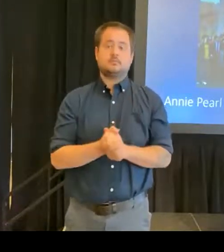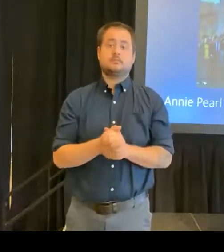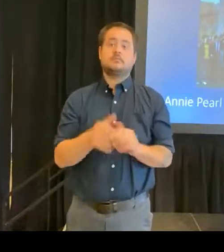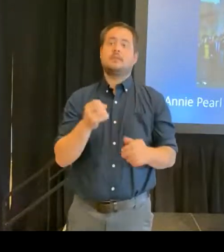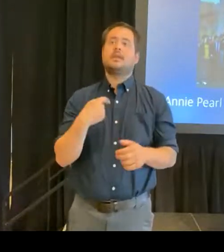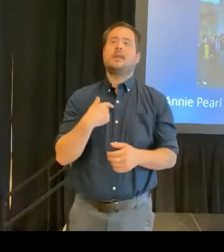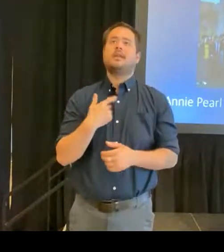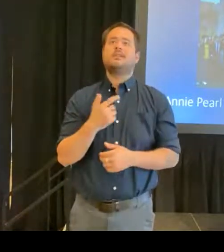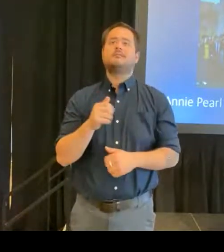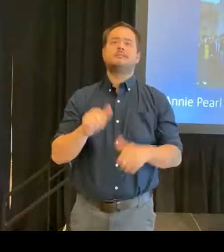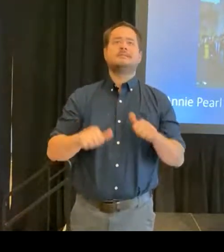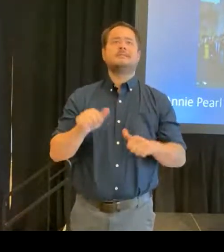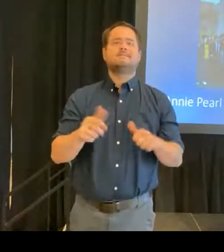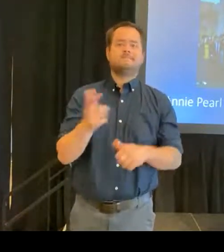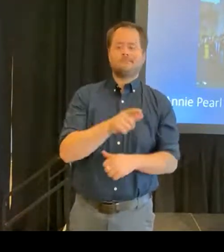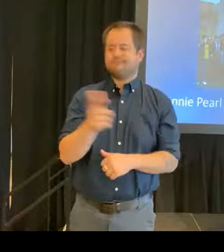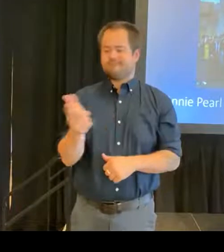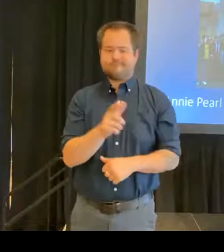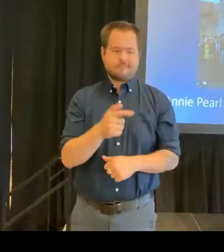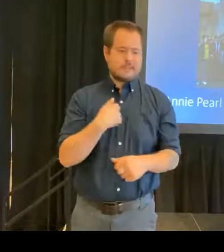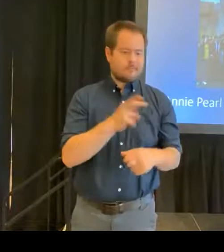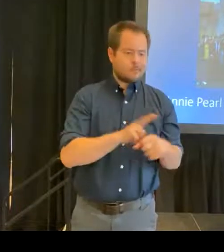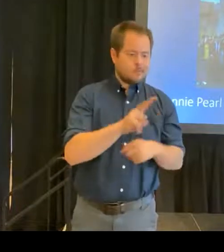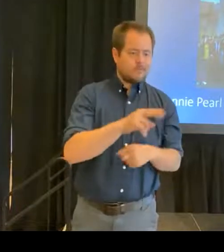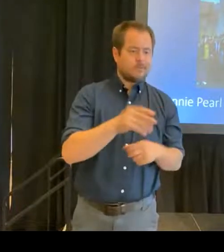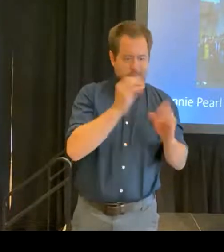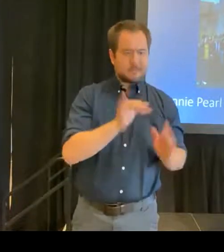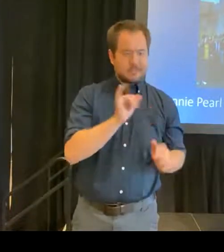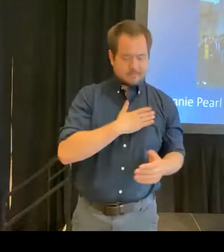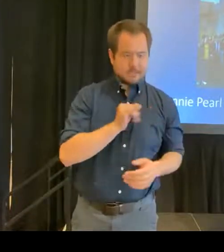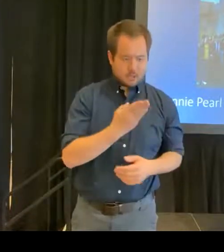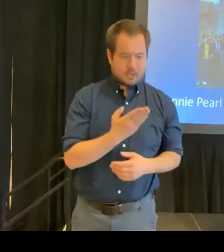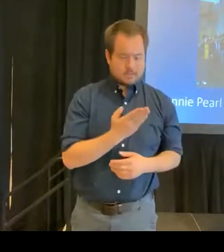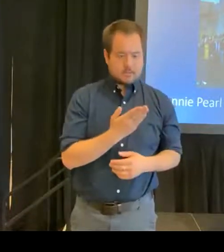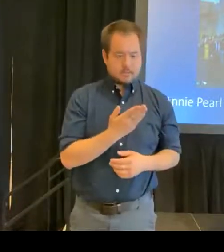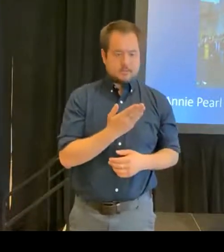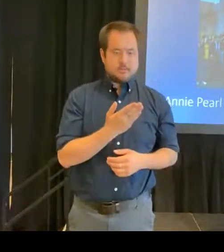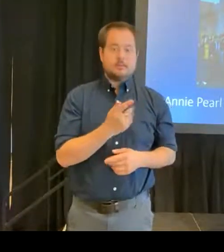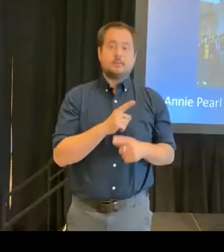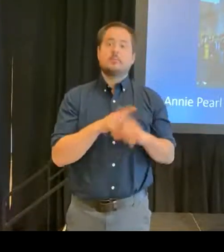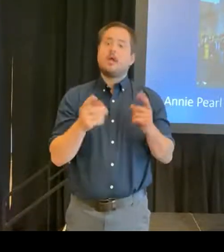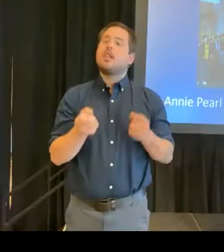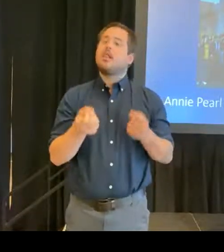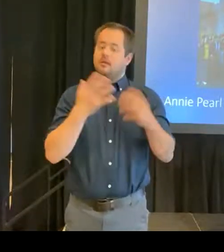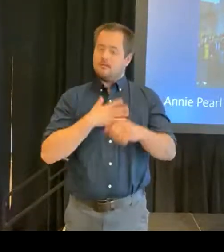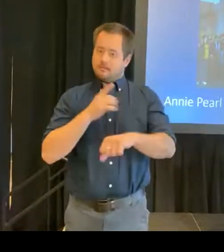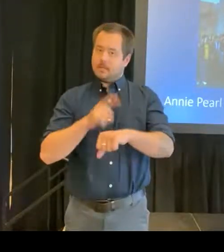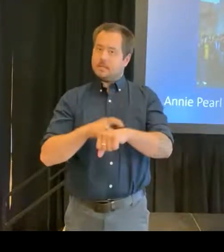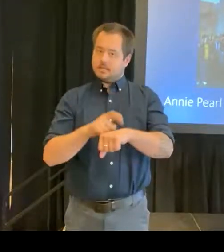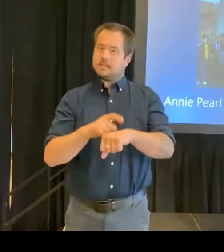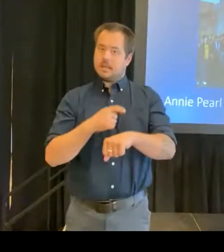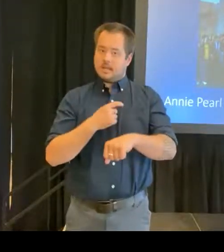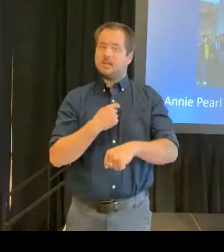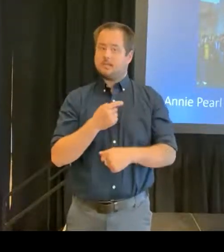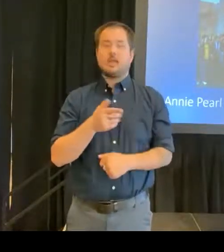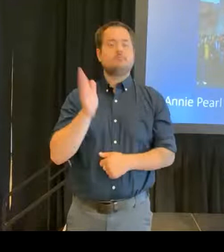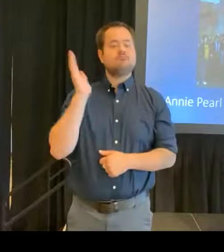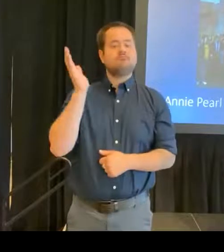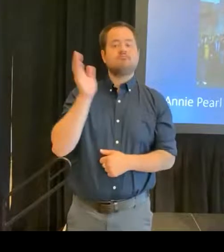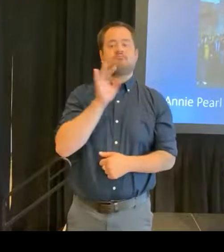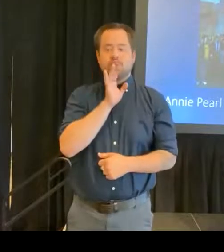and forth with this because I'm a university professor, that's my job, right? I spend a lot of time talking to people who